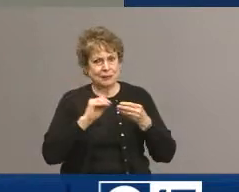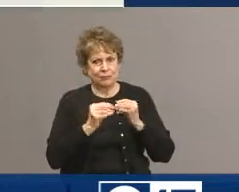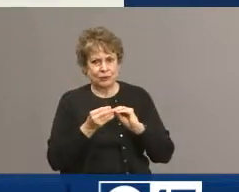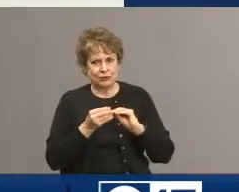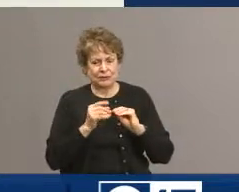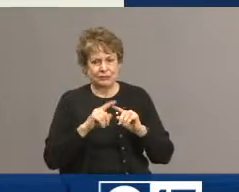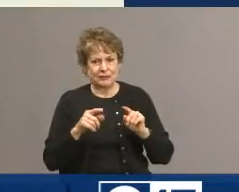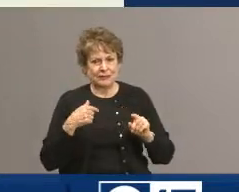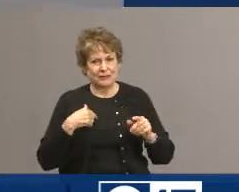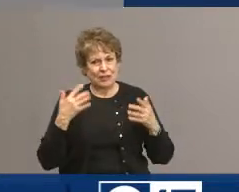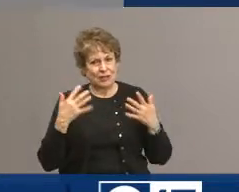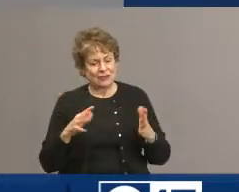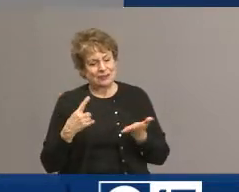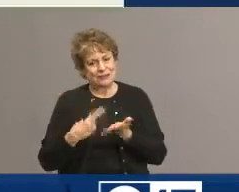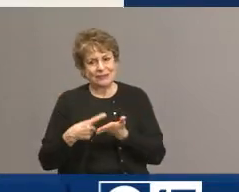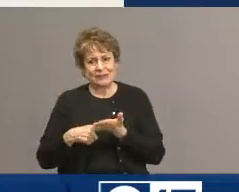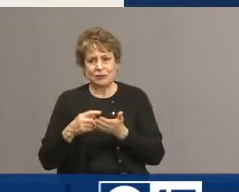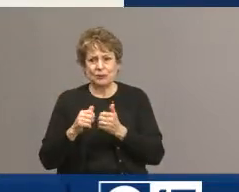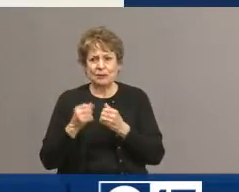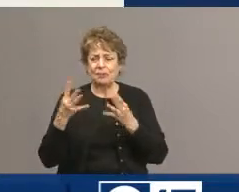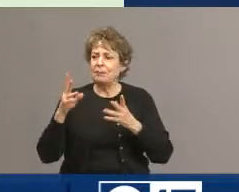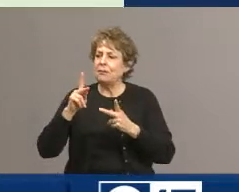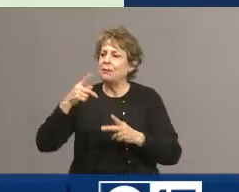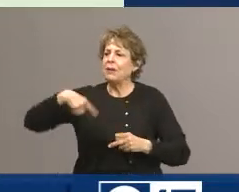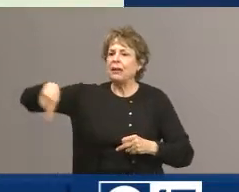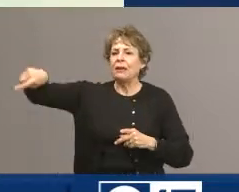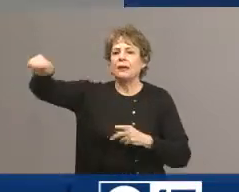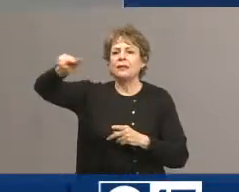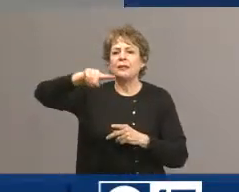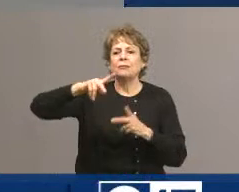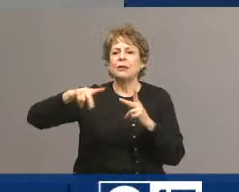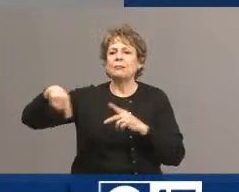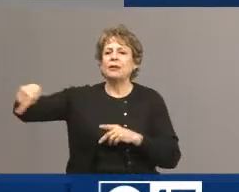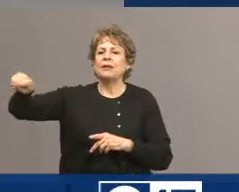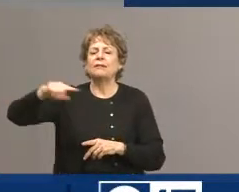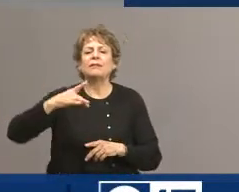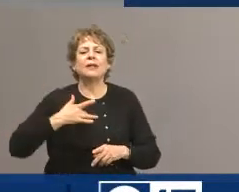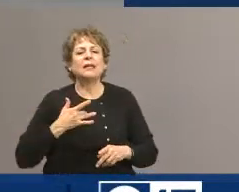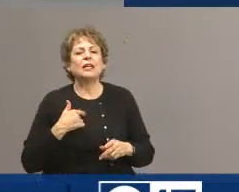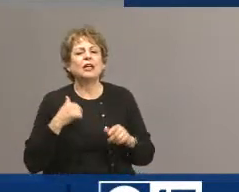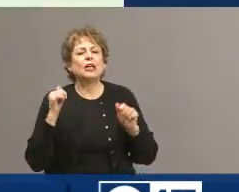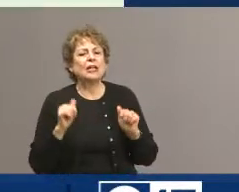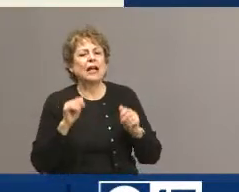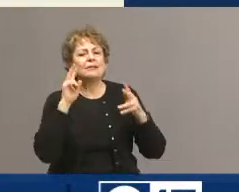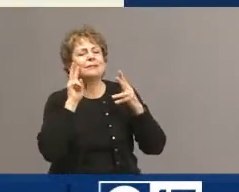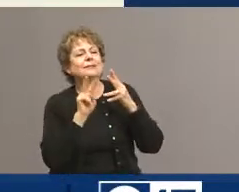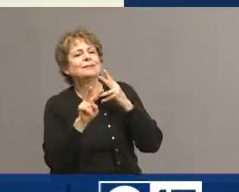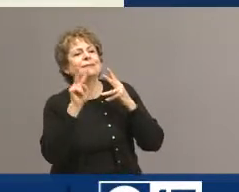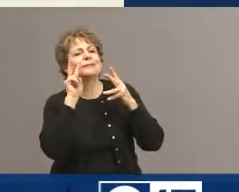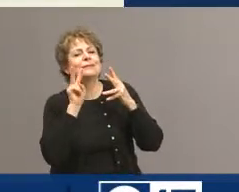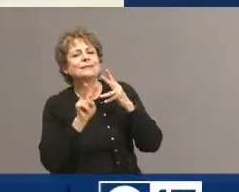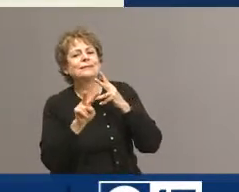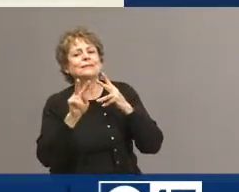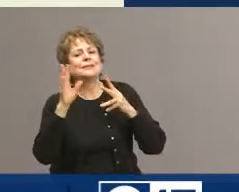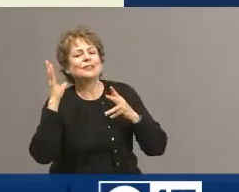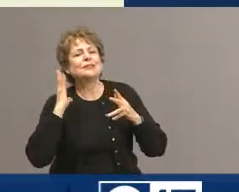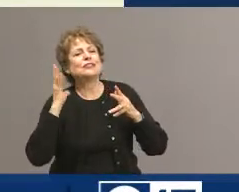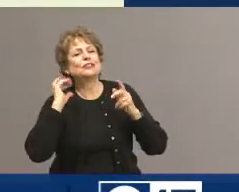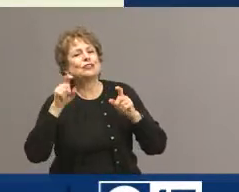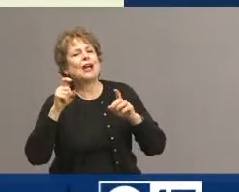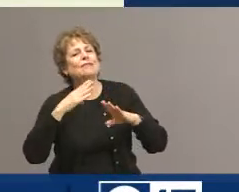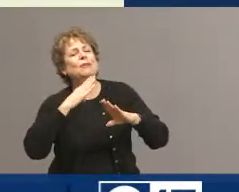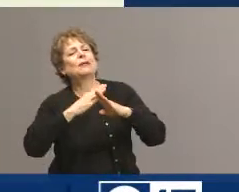was foreseeable and to some extent, some of it was preventable. And I'm trying to get to the bottom of